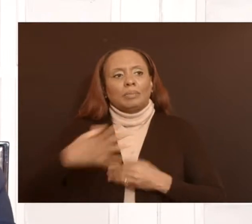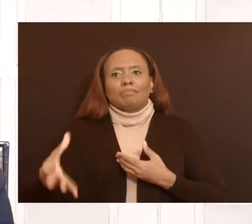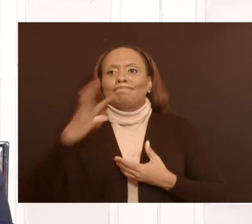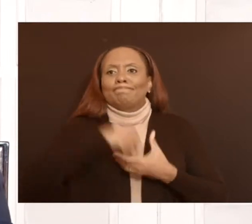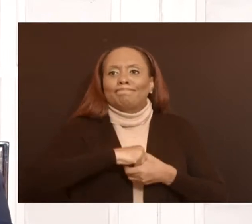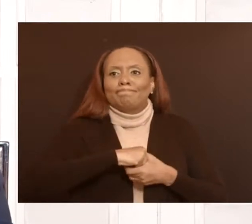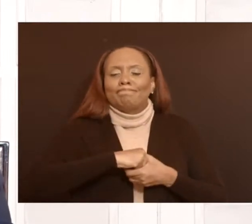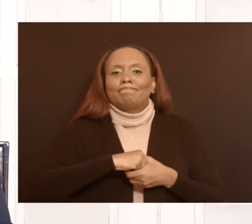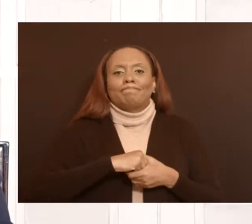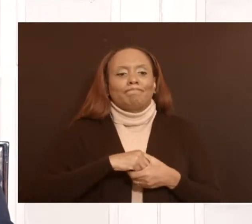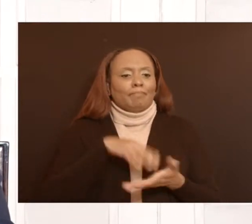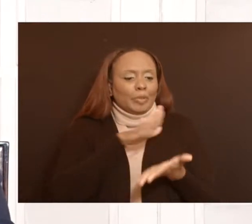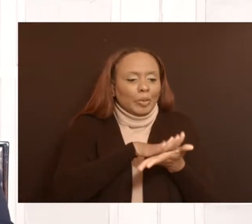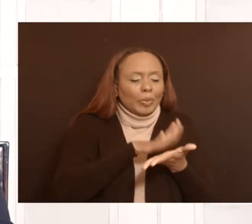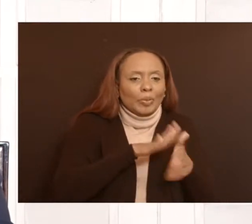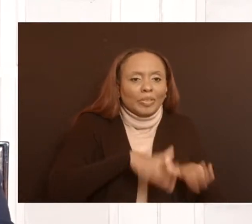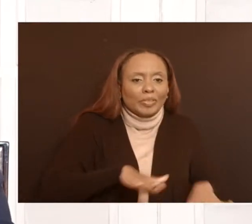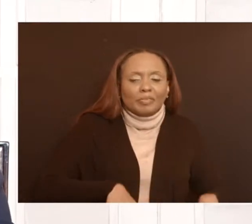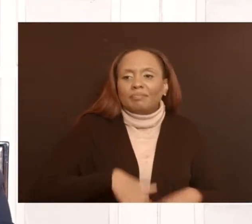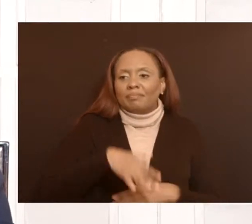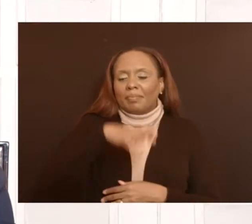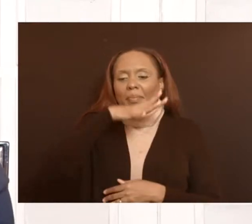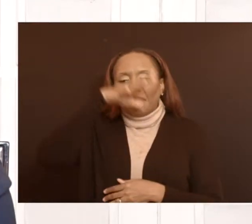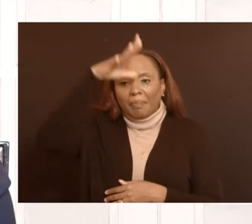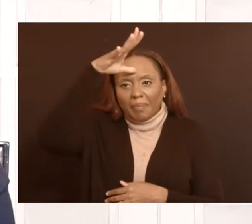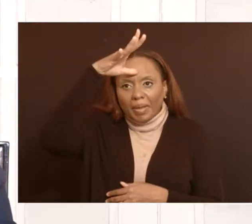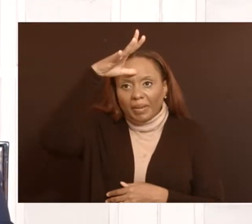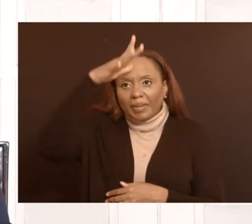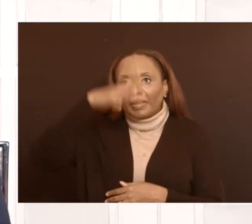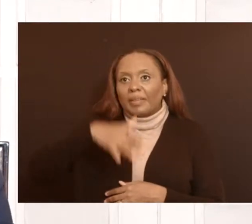from the school child to the parent in the household who's